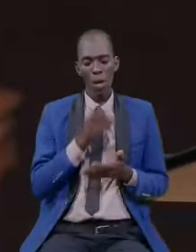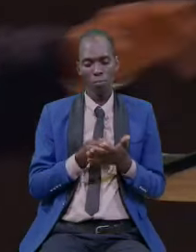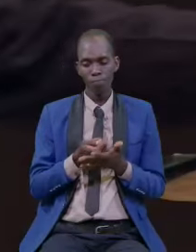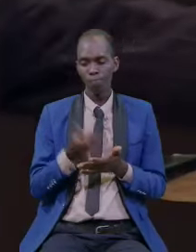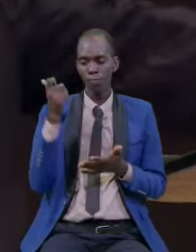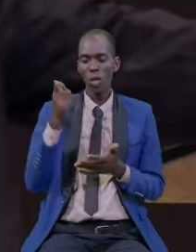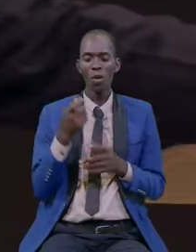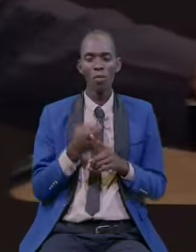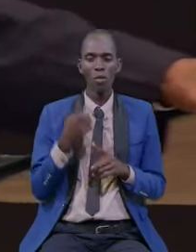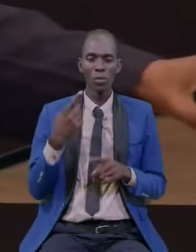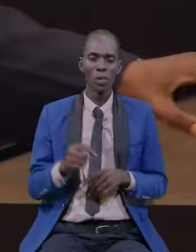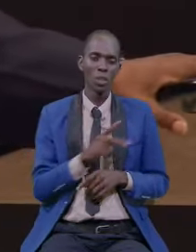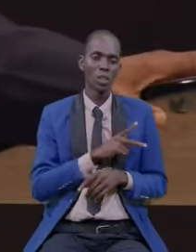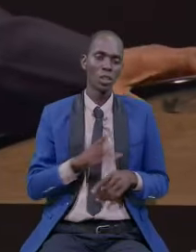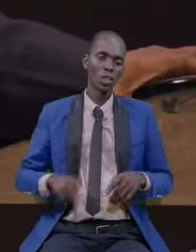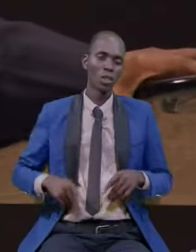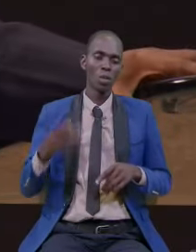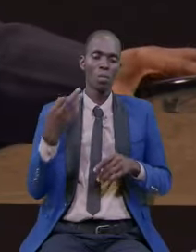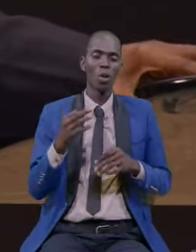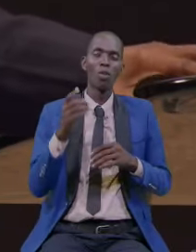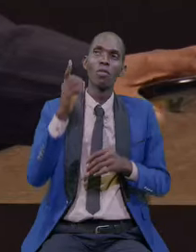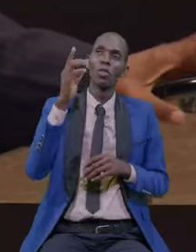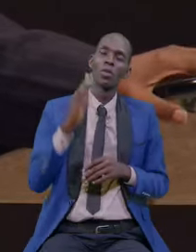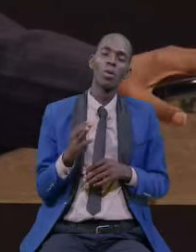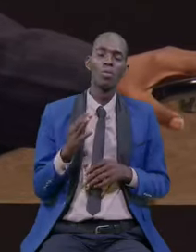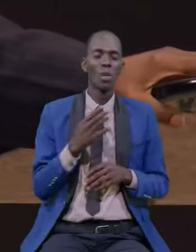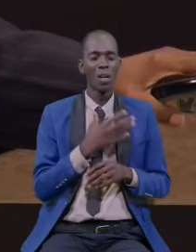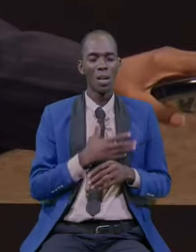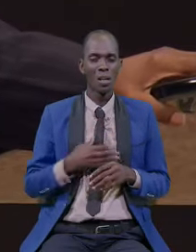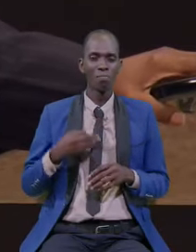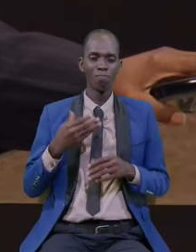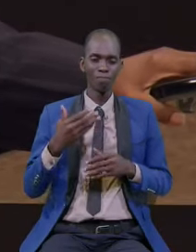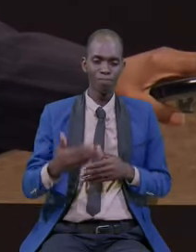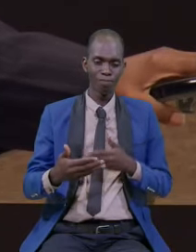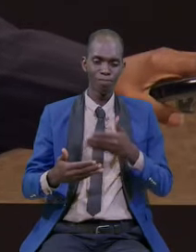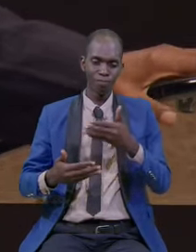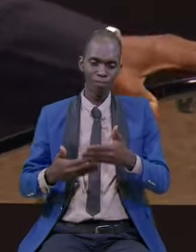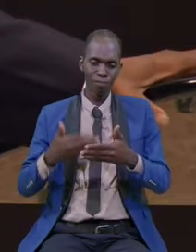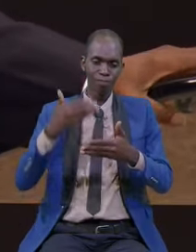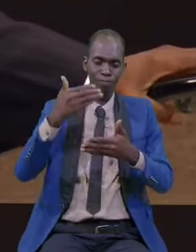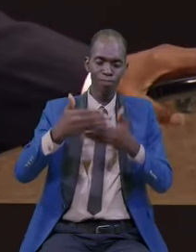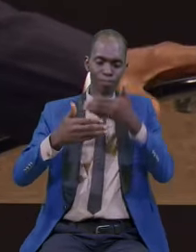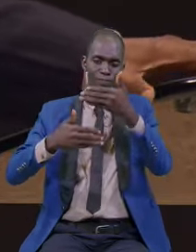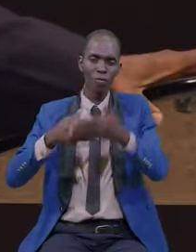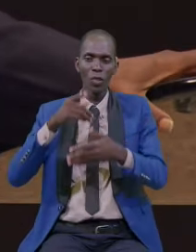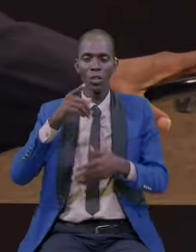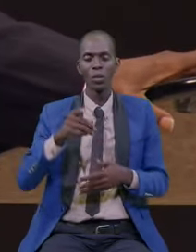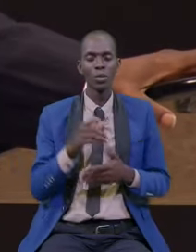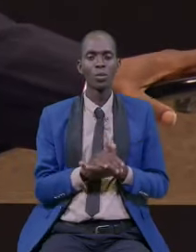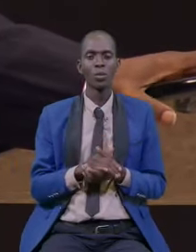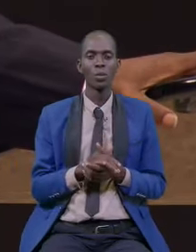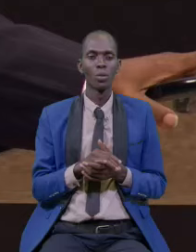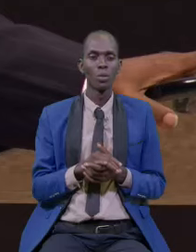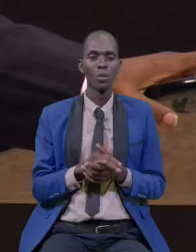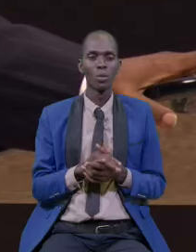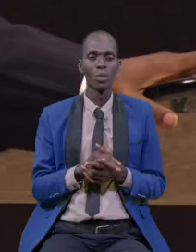God. And you might still be boasting, I'm there, but my friend, you are not there. Look at that. It says, but